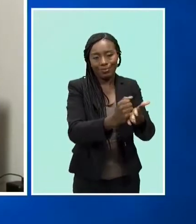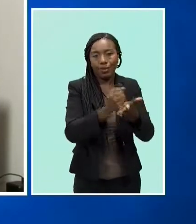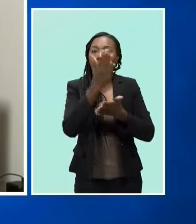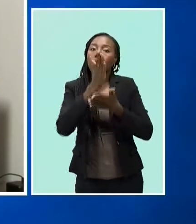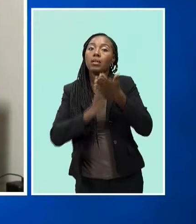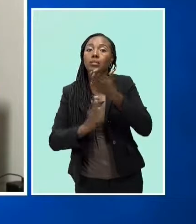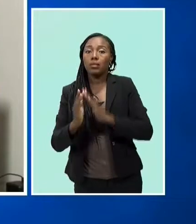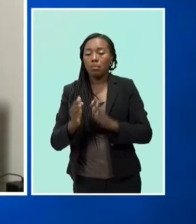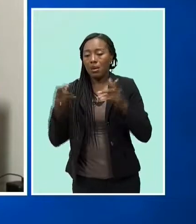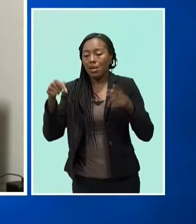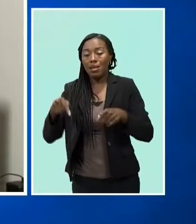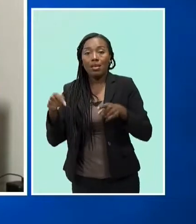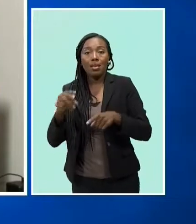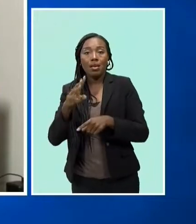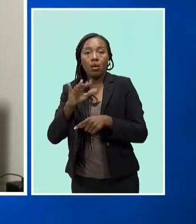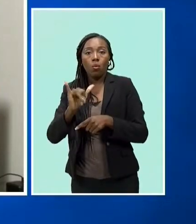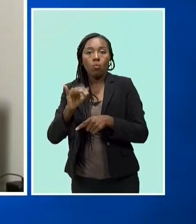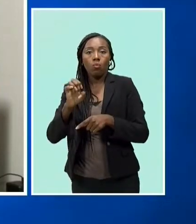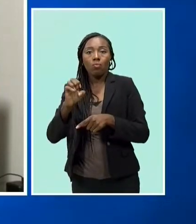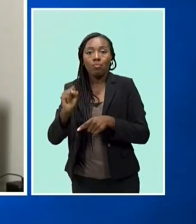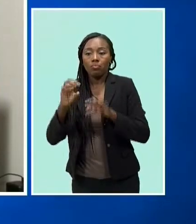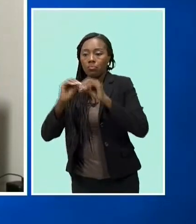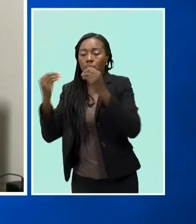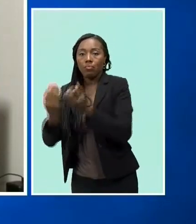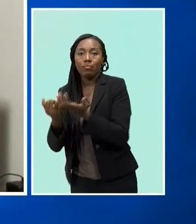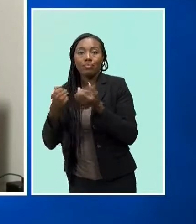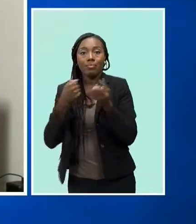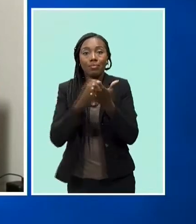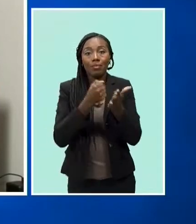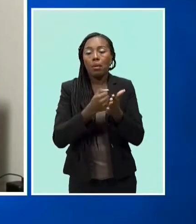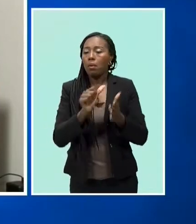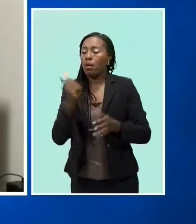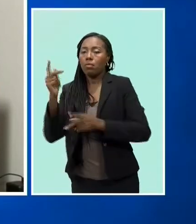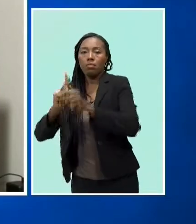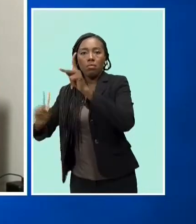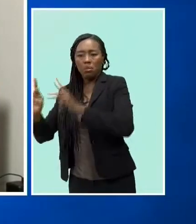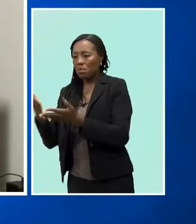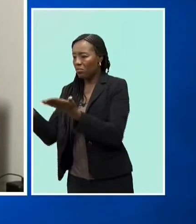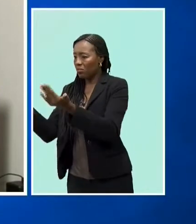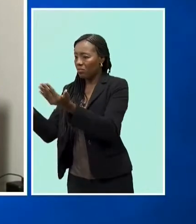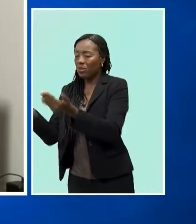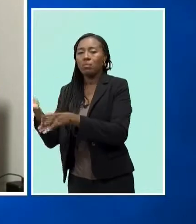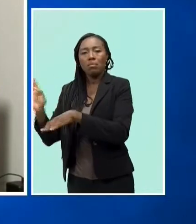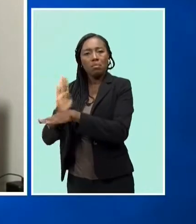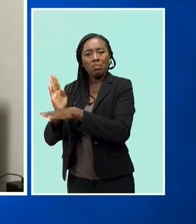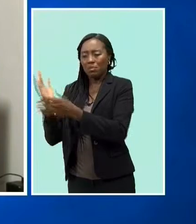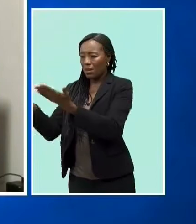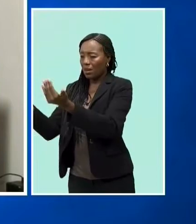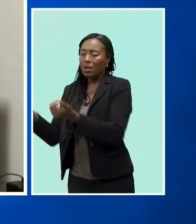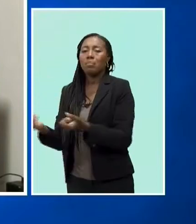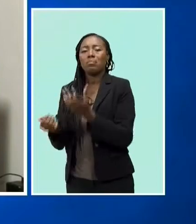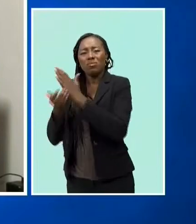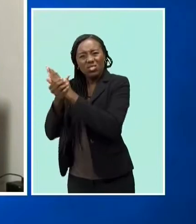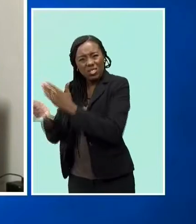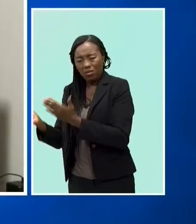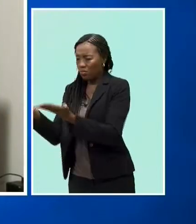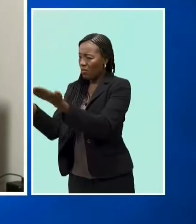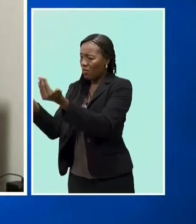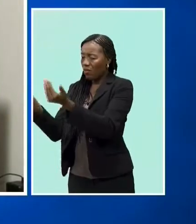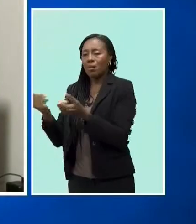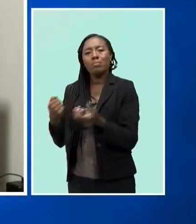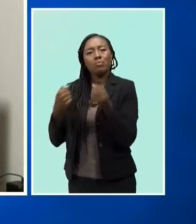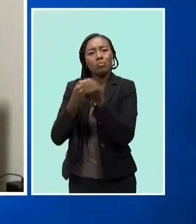provided in-house by the officers, but we also buy in a lot of our support services from experts within the market who